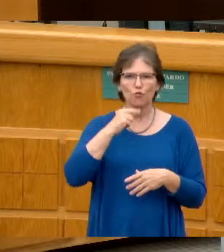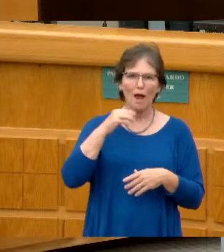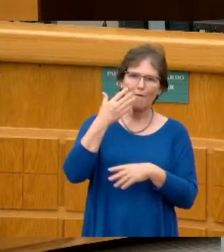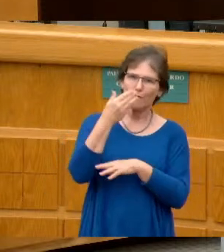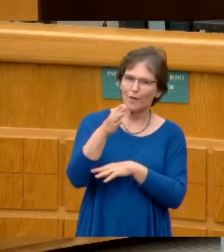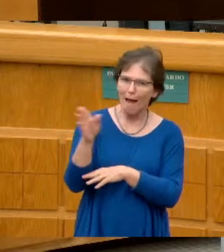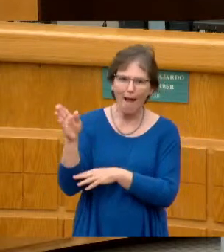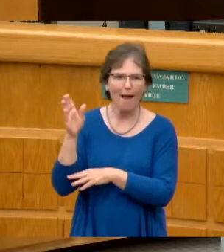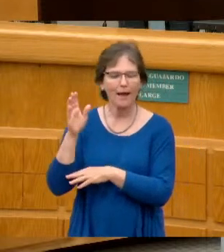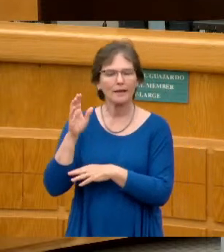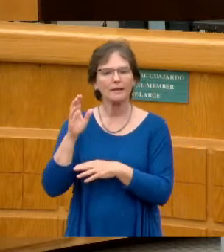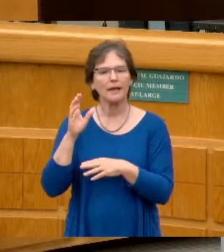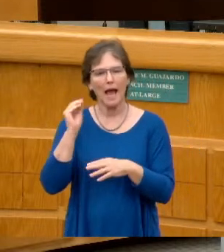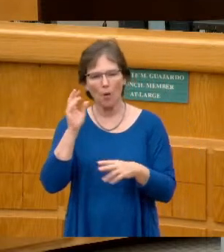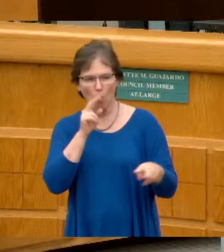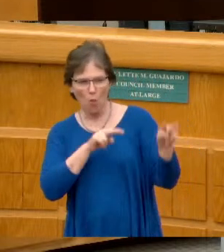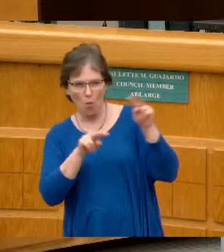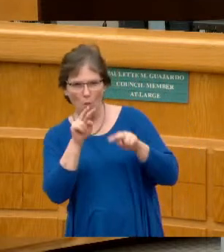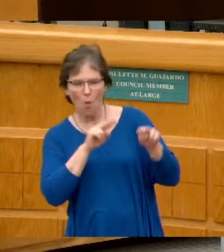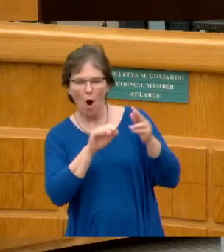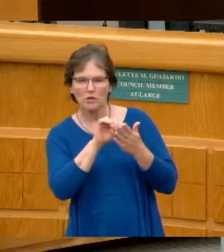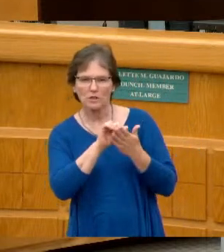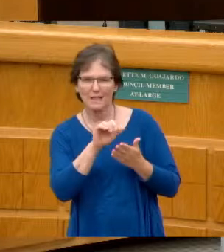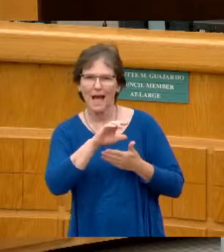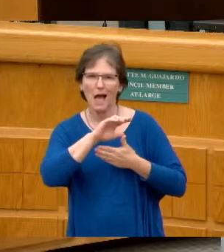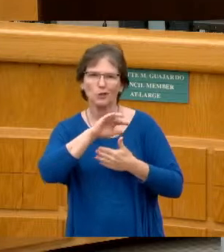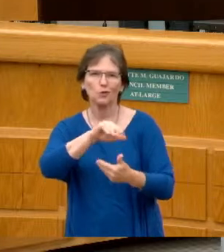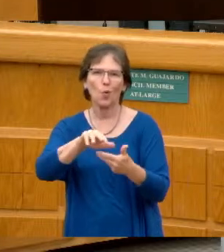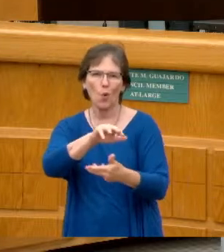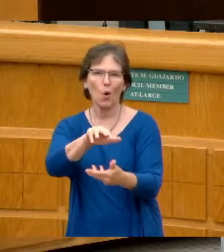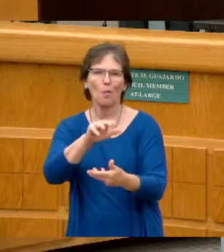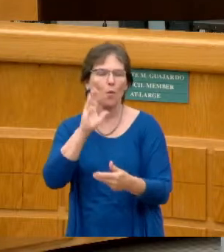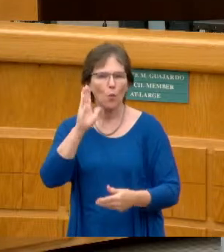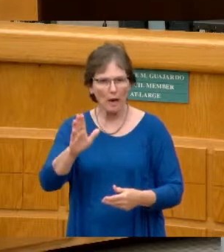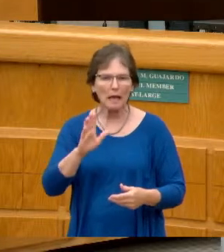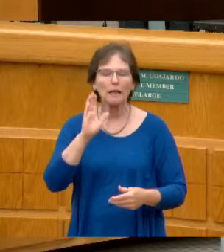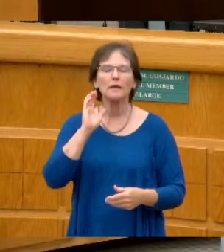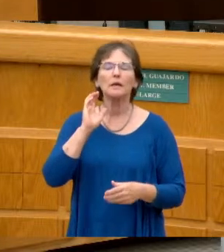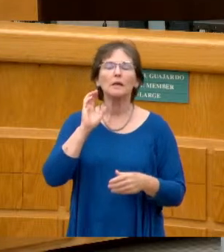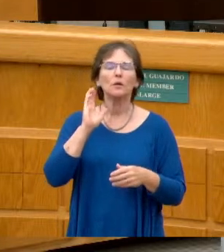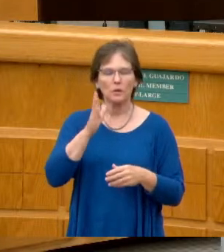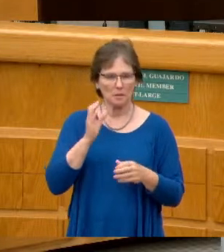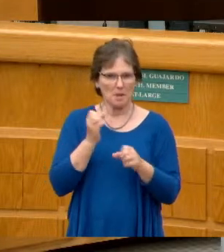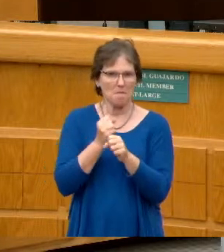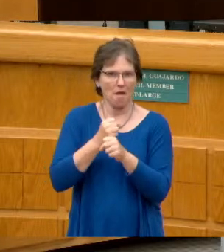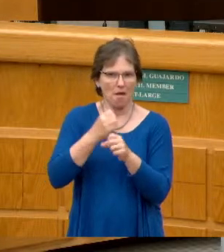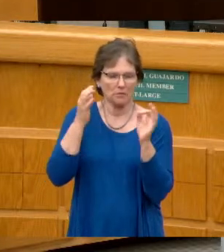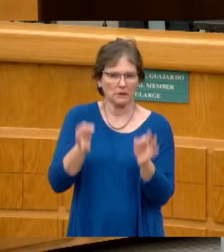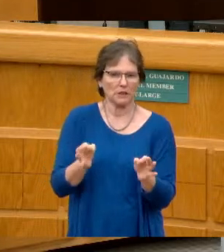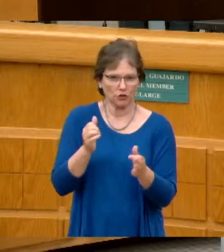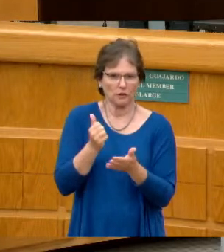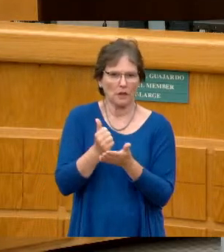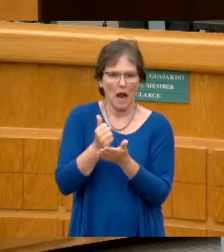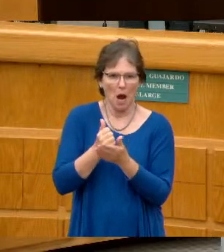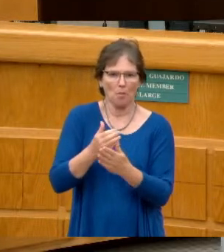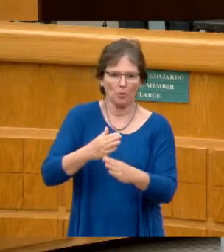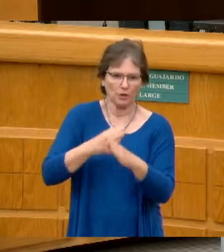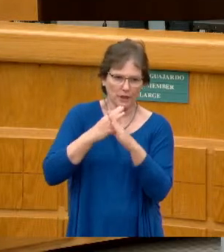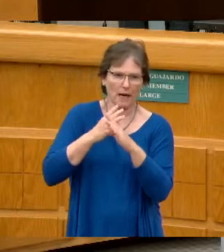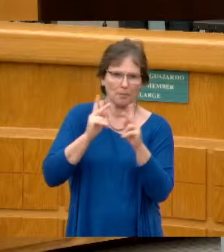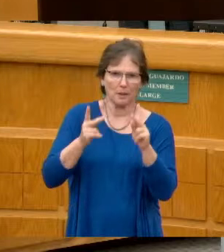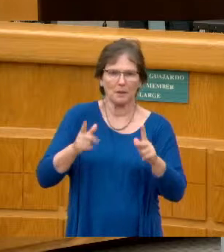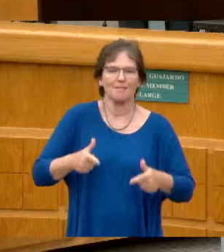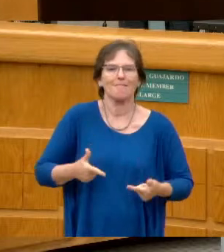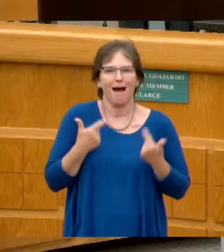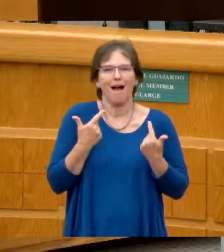to go to the beach, and please make sure that you have all of your senses about you, because large debris sometimes